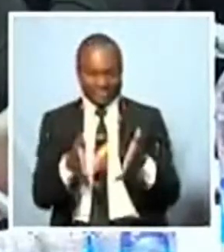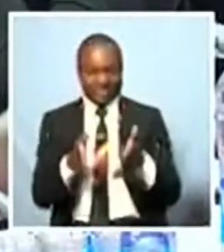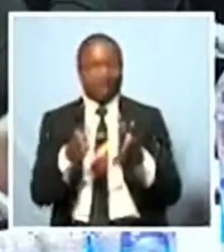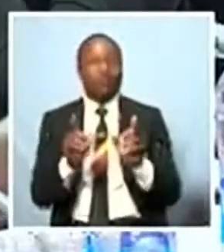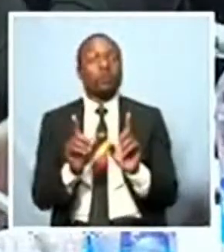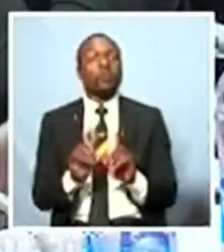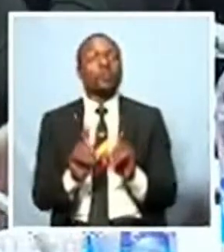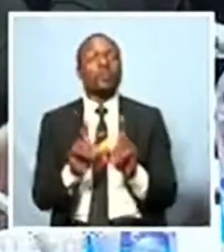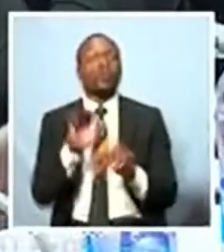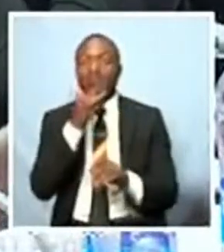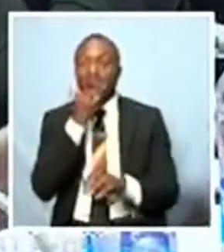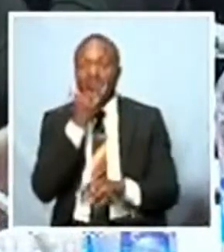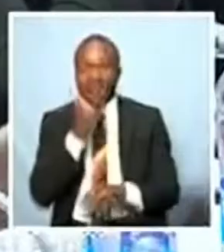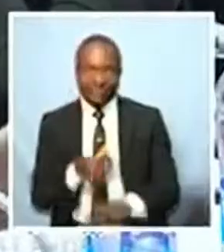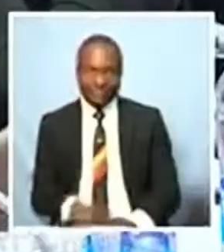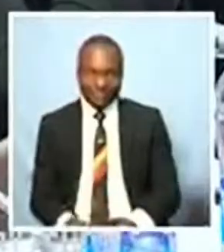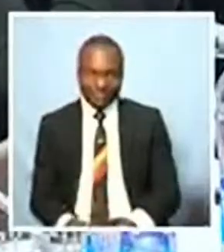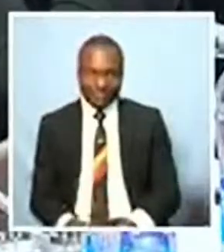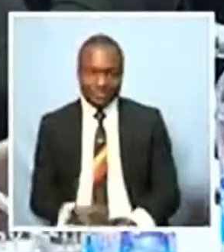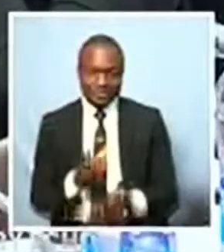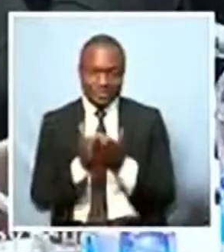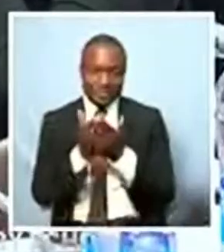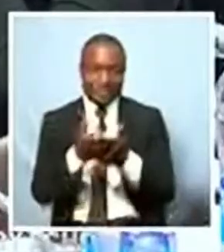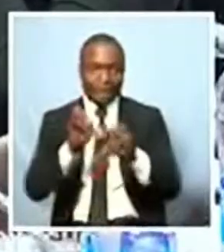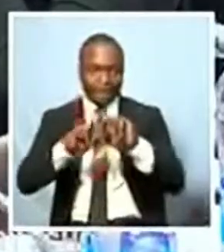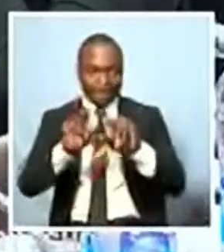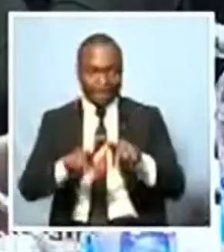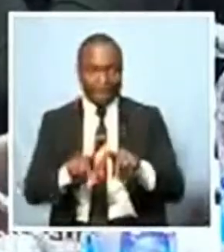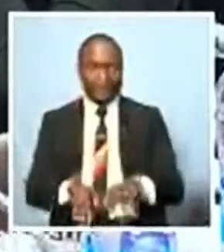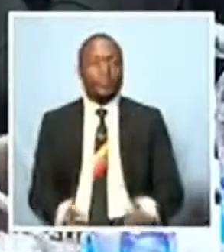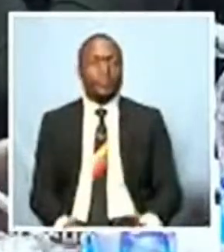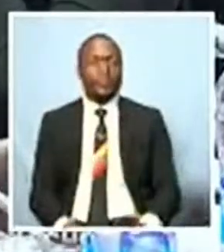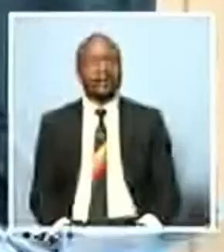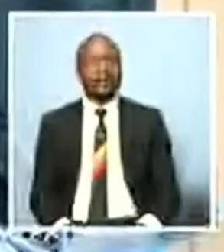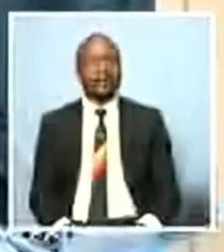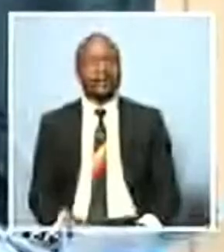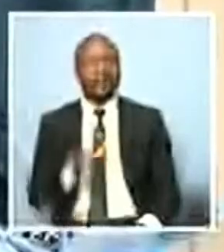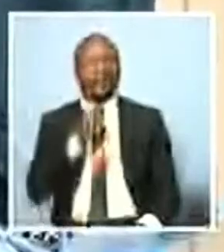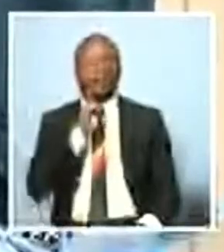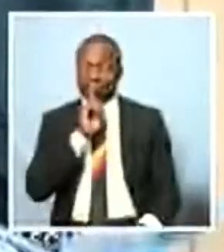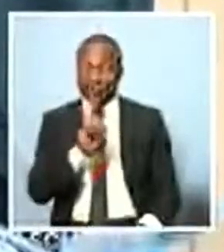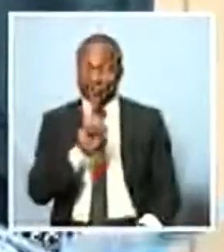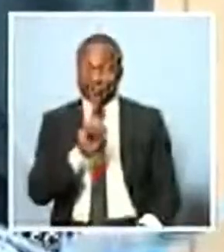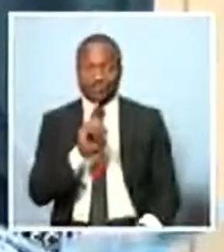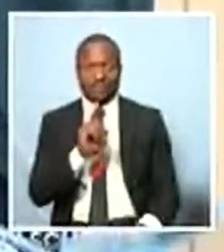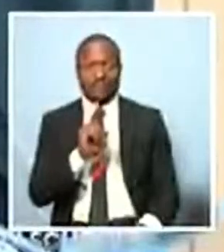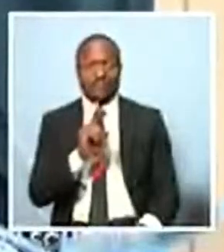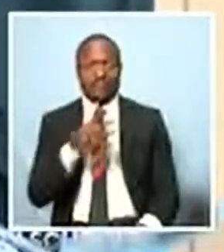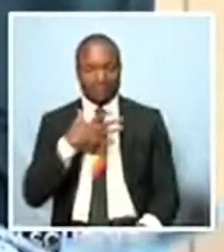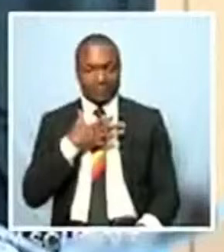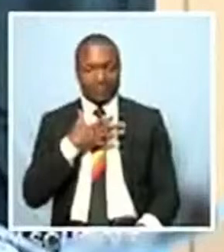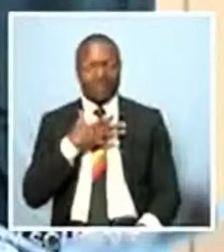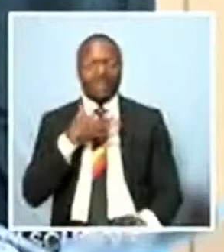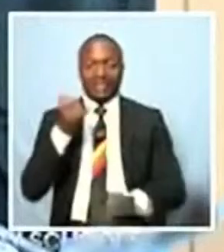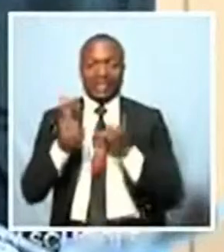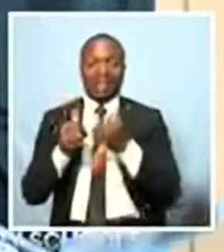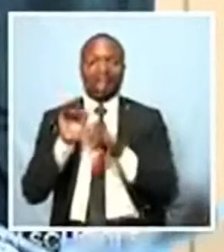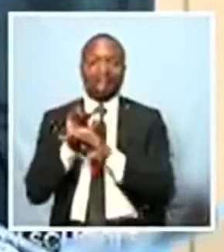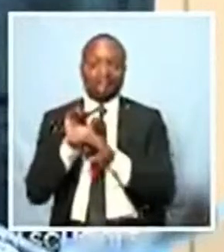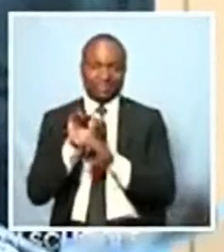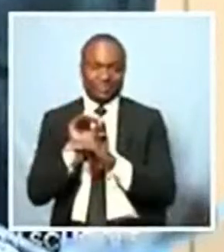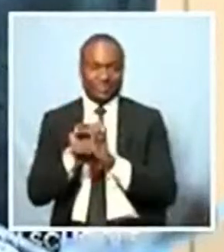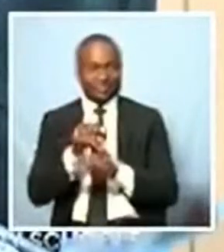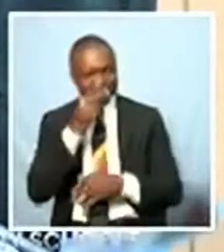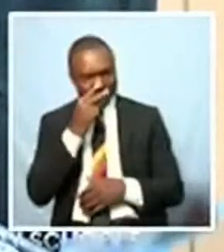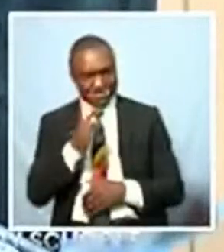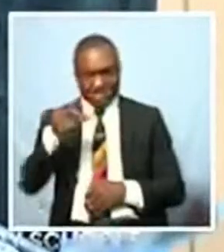the problem? Again, I reflect back. I submit, Honorable Chairperson. Yes, I think really, final, just my last comment. You